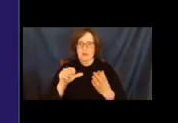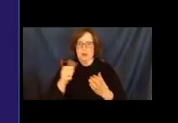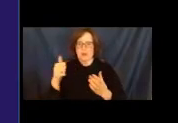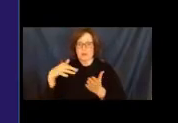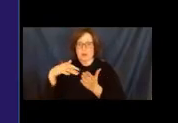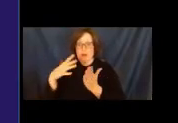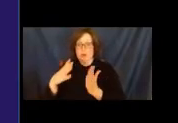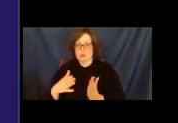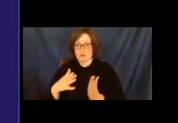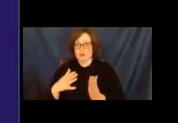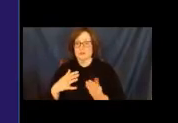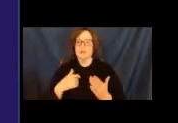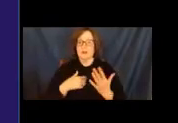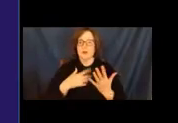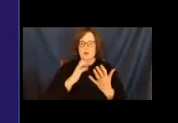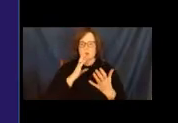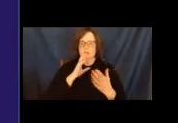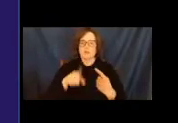problem we're trying to address.